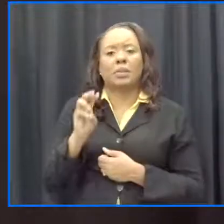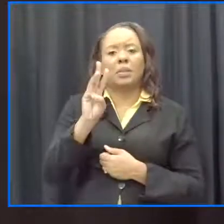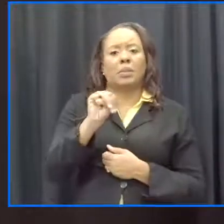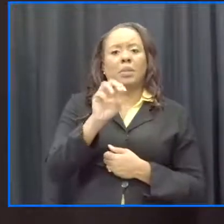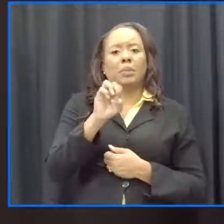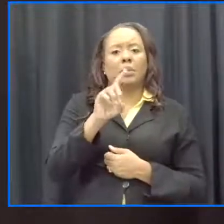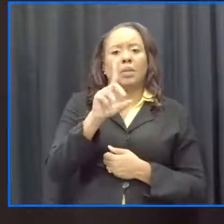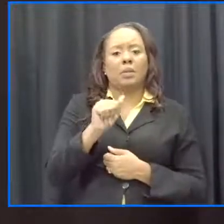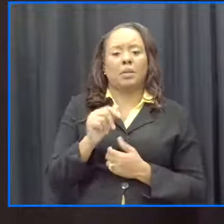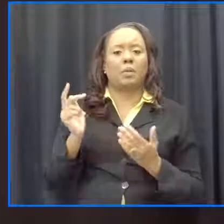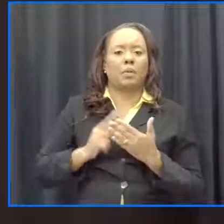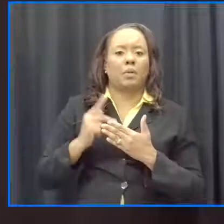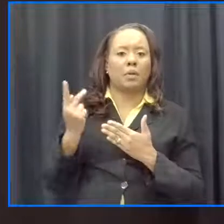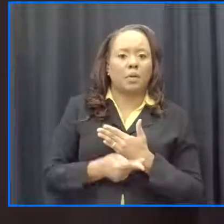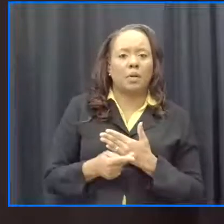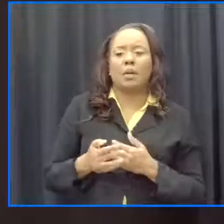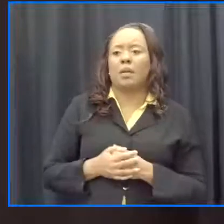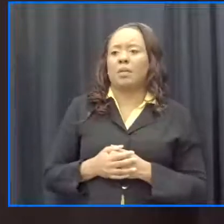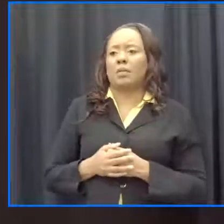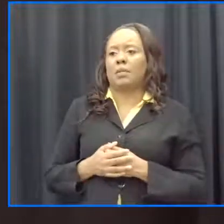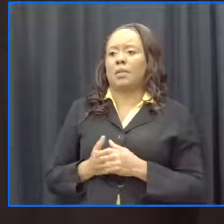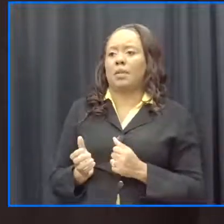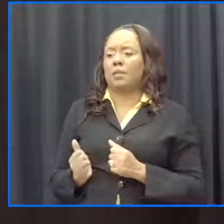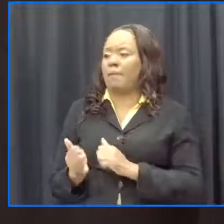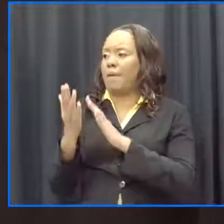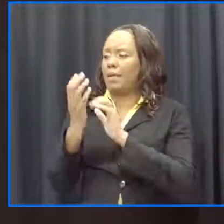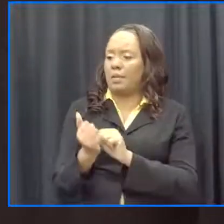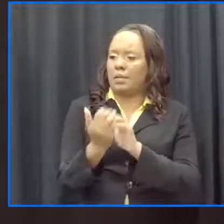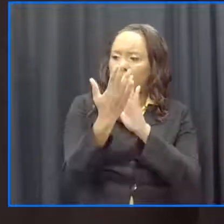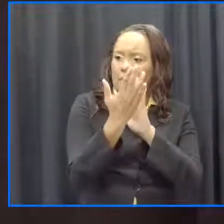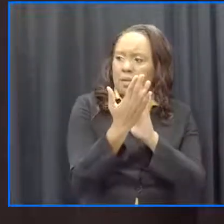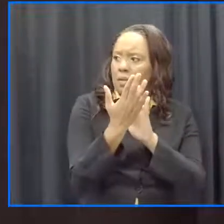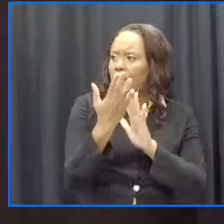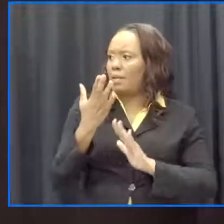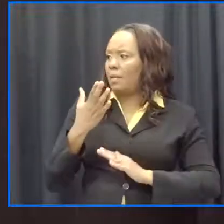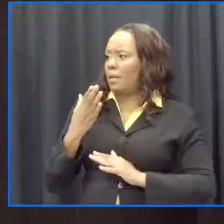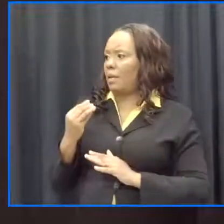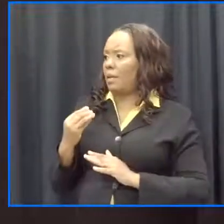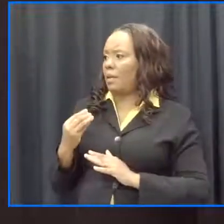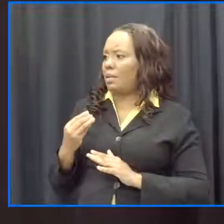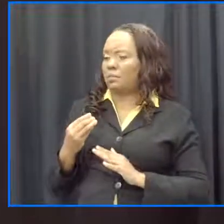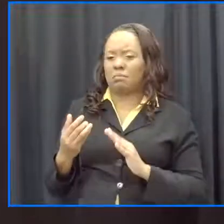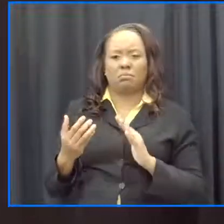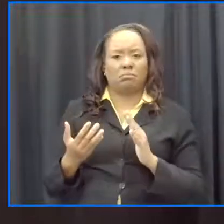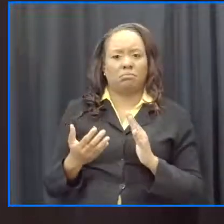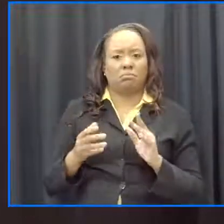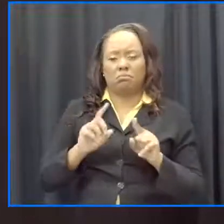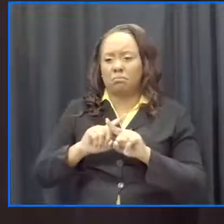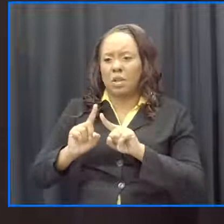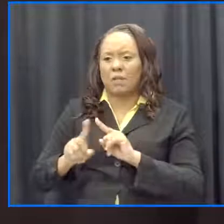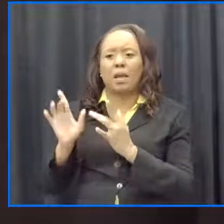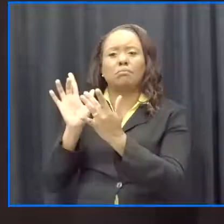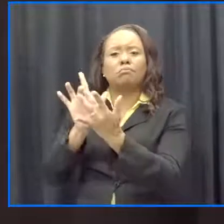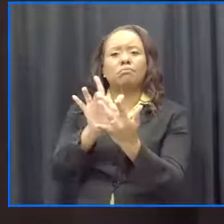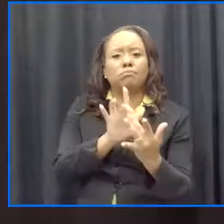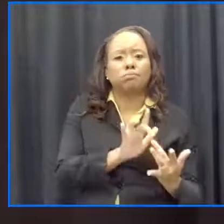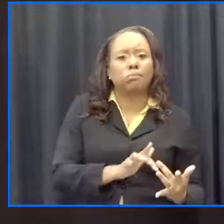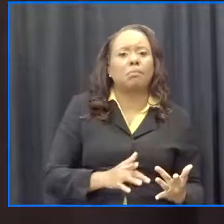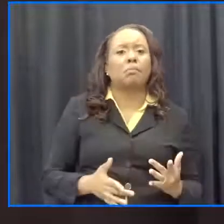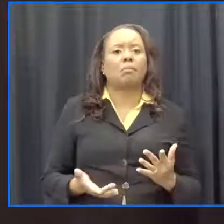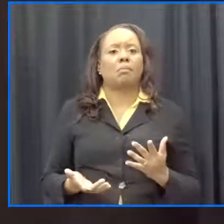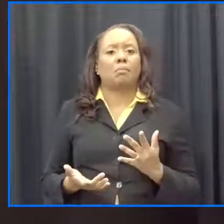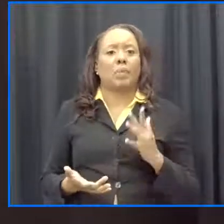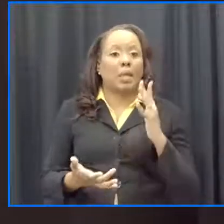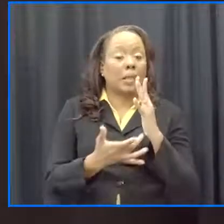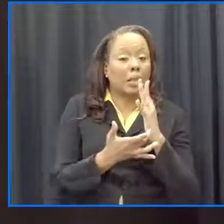programs, engagements both face-to-face and virtual, materials, whether digital or otherwise, and also